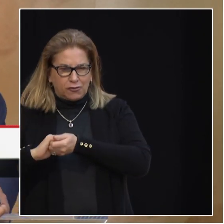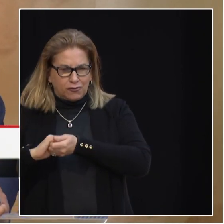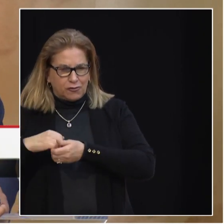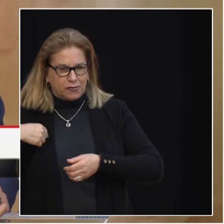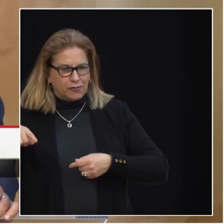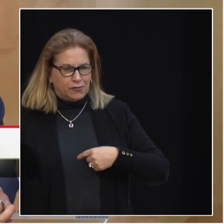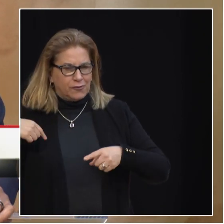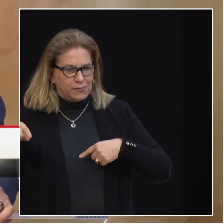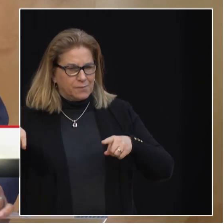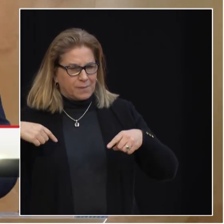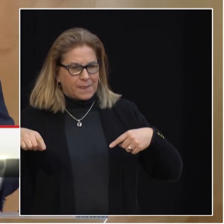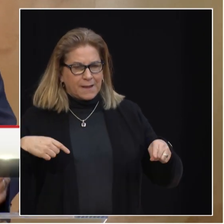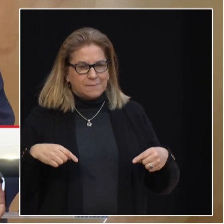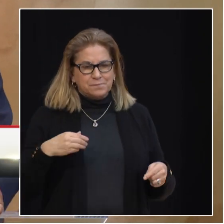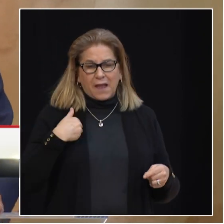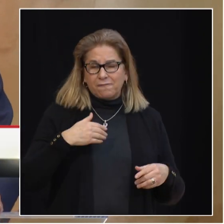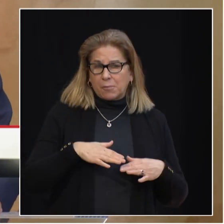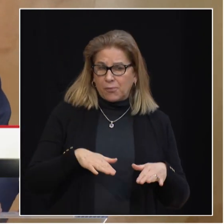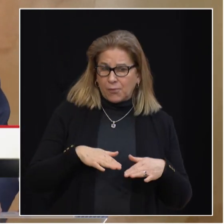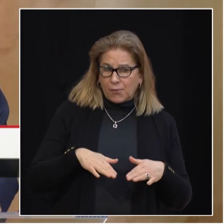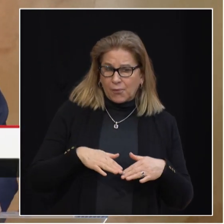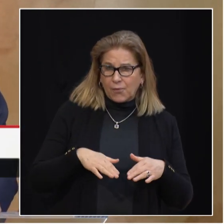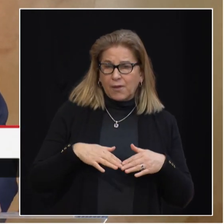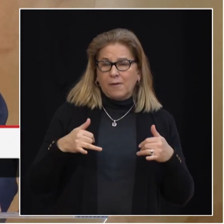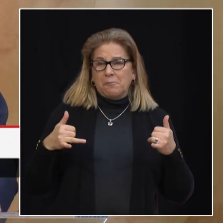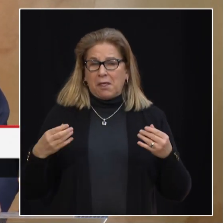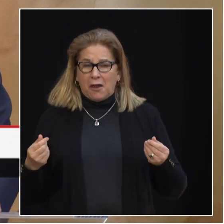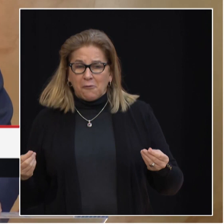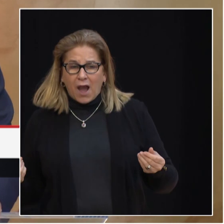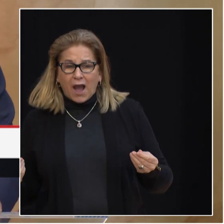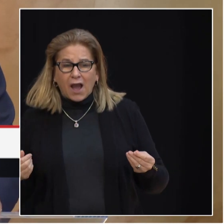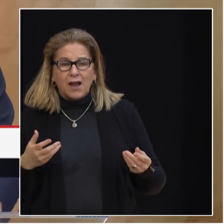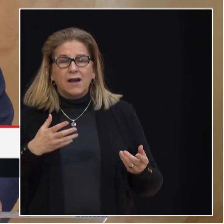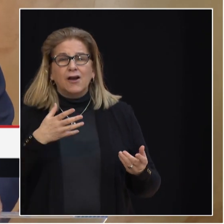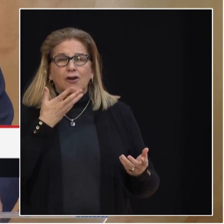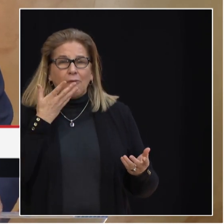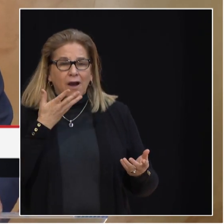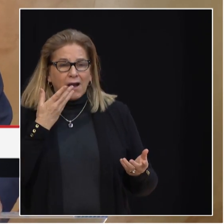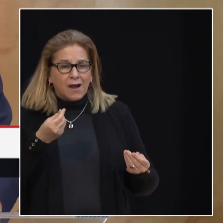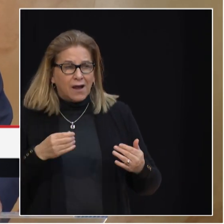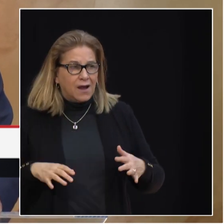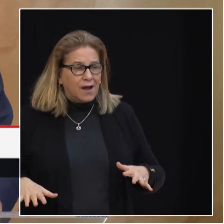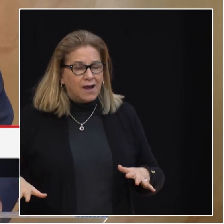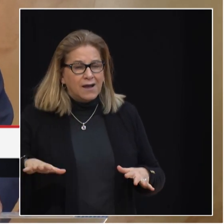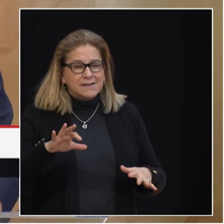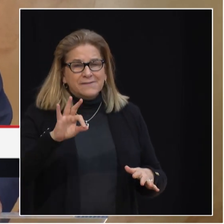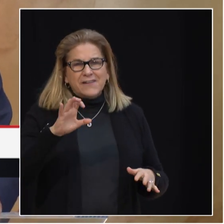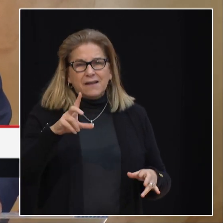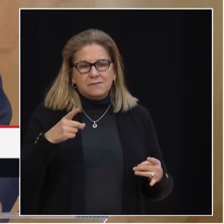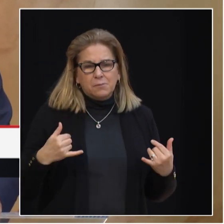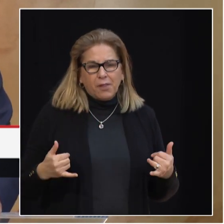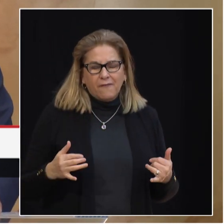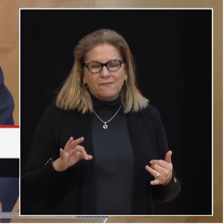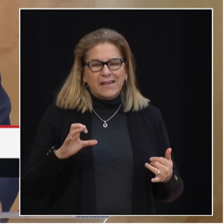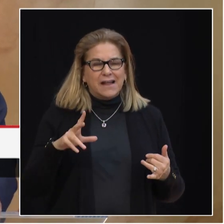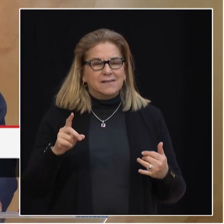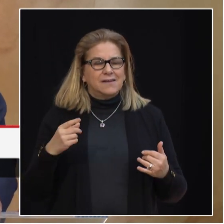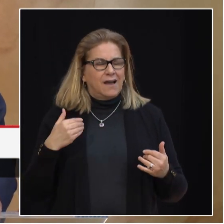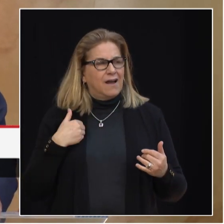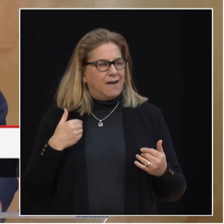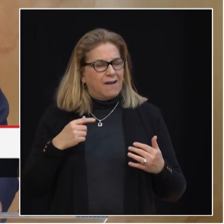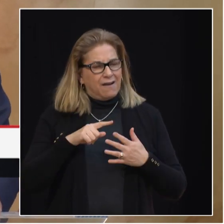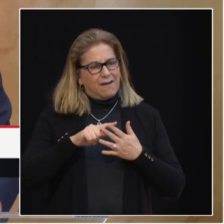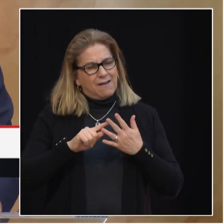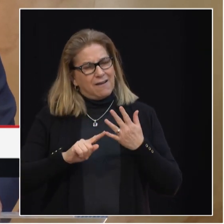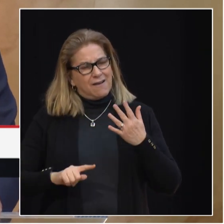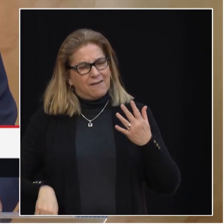playgrounds, our fields, and all of the great things that make D.C. special. So we are one of the largest district landowners with more than 850 acres